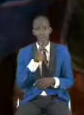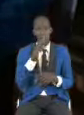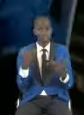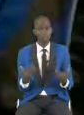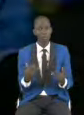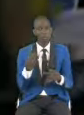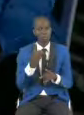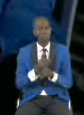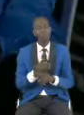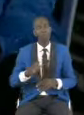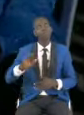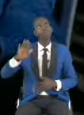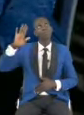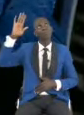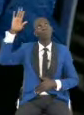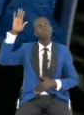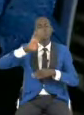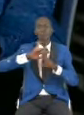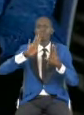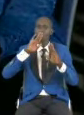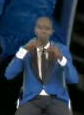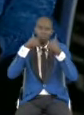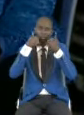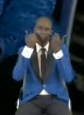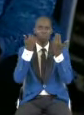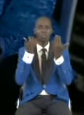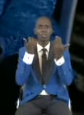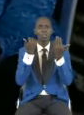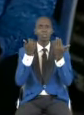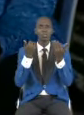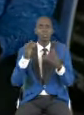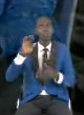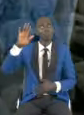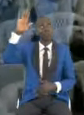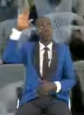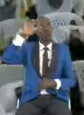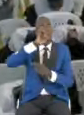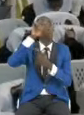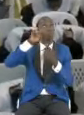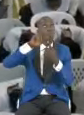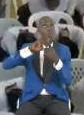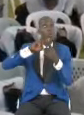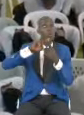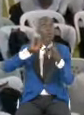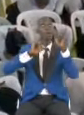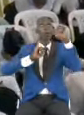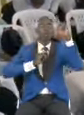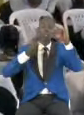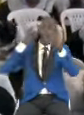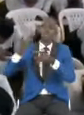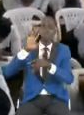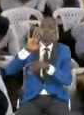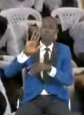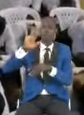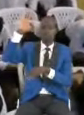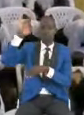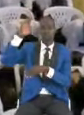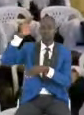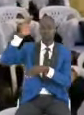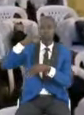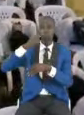bless you there. God bless you there. When I see the blood, I will pass over you. God bless you. Raise up